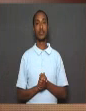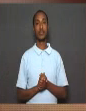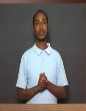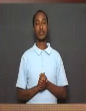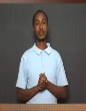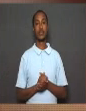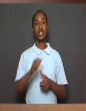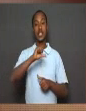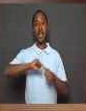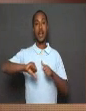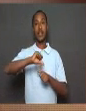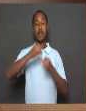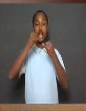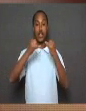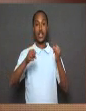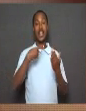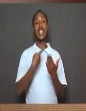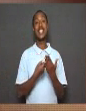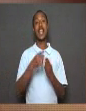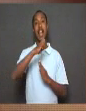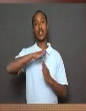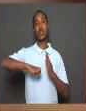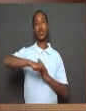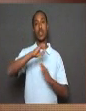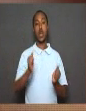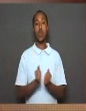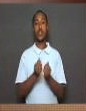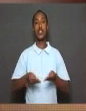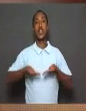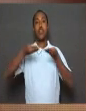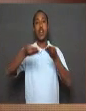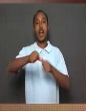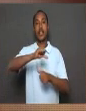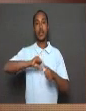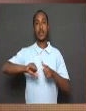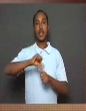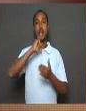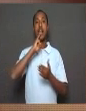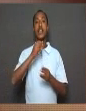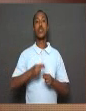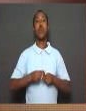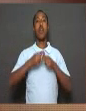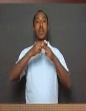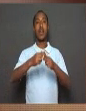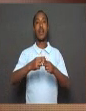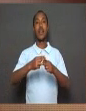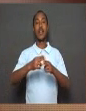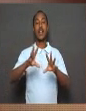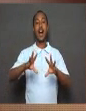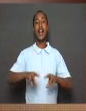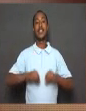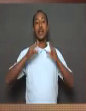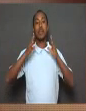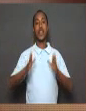The atom that shares these electrons with the donor atom is called the